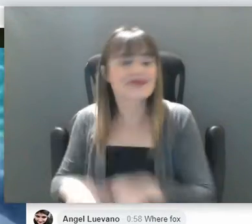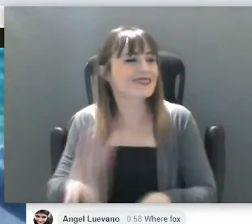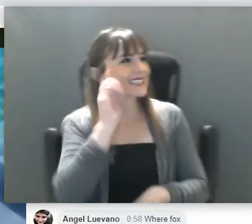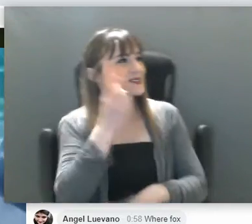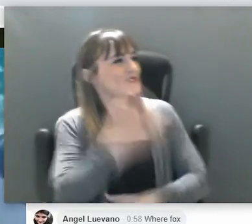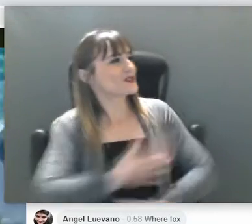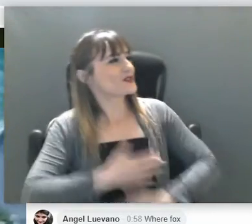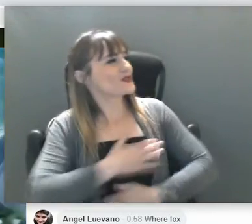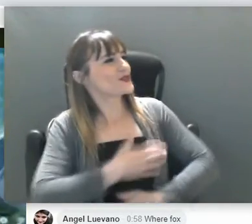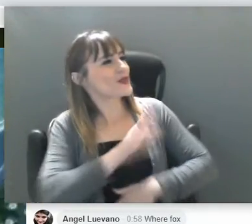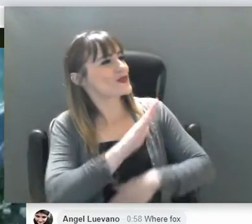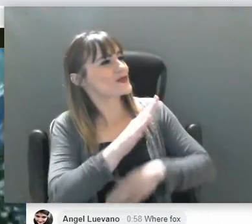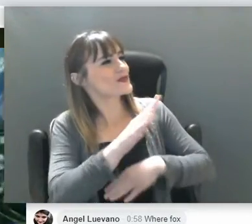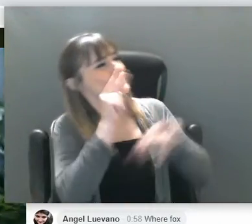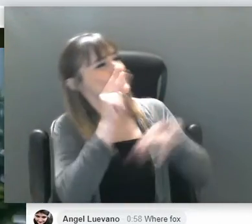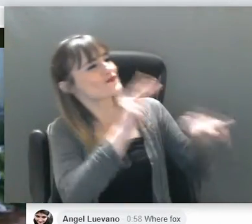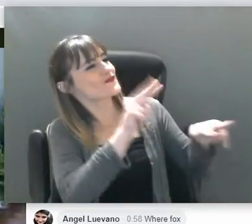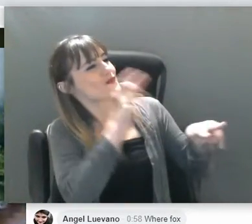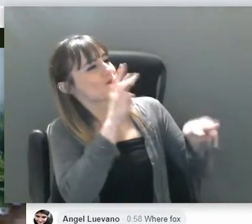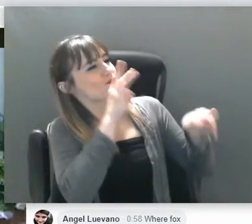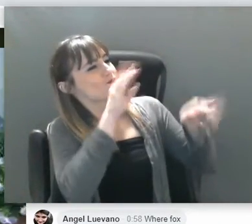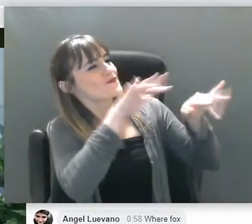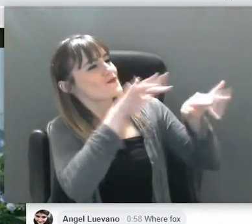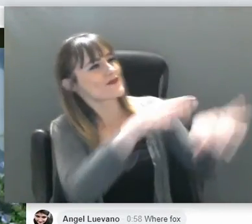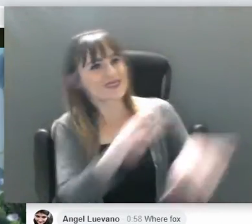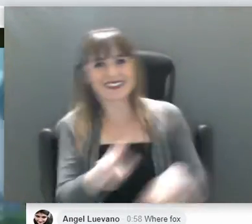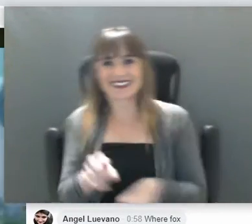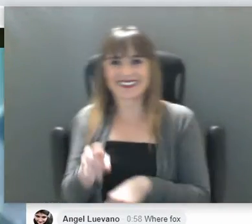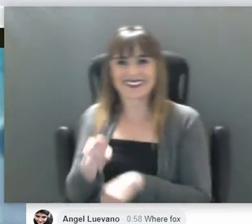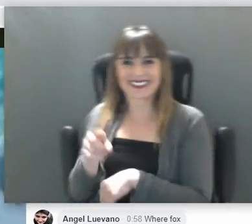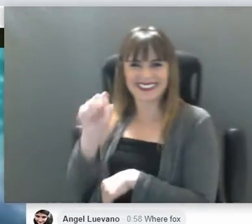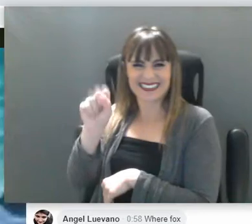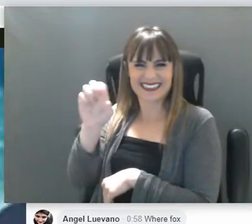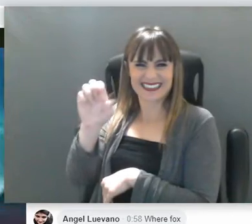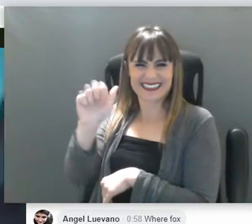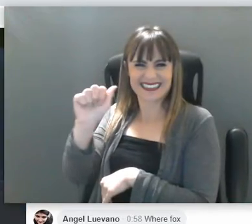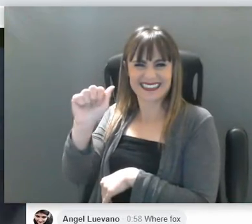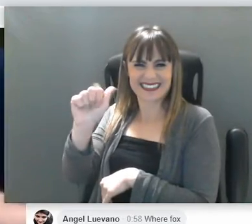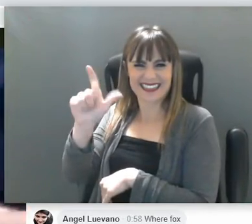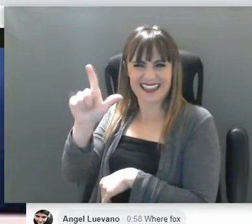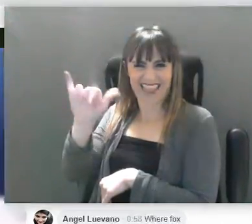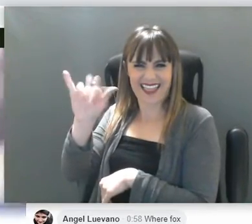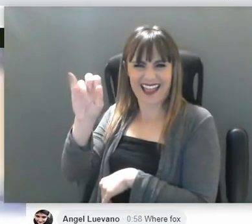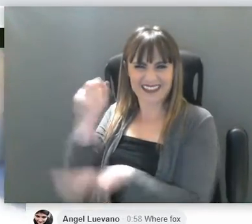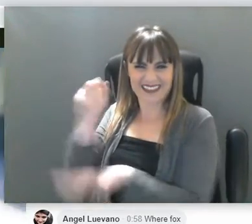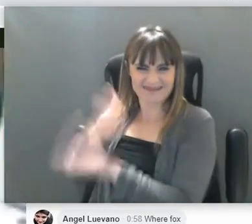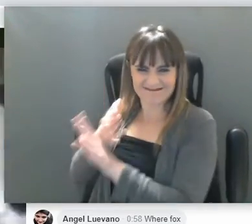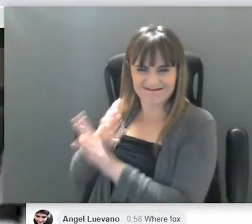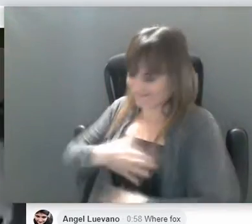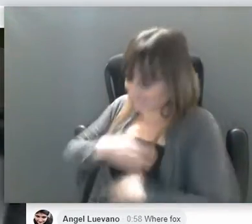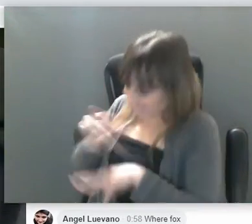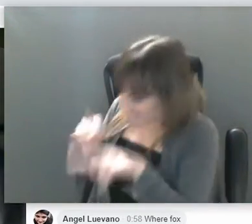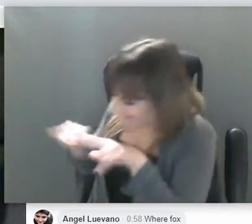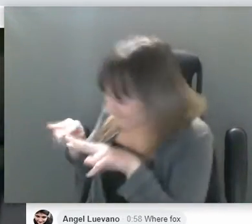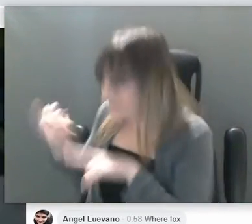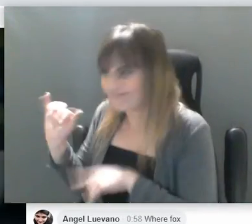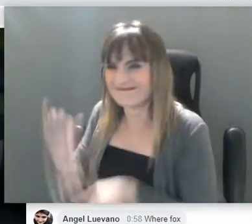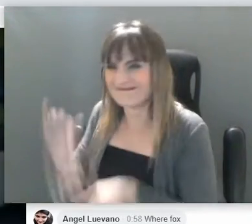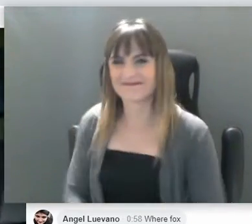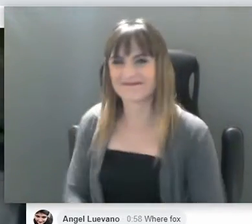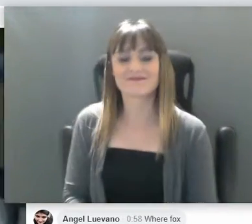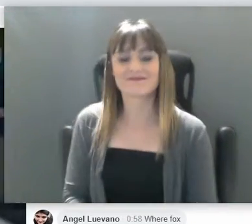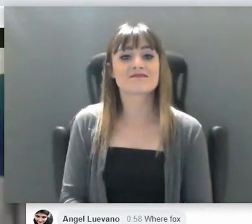yep. I think the sea lions have enjoyed having a little visual enrichment here as well. Yep. Okay, what mammal is next? So our next mammal